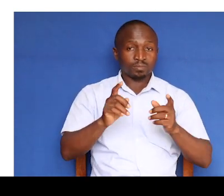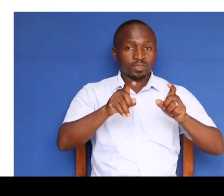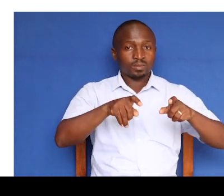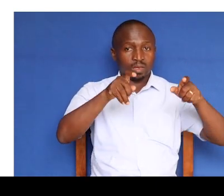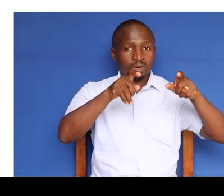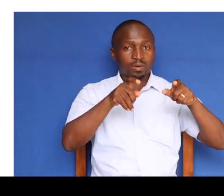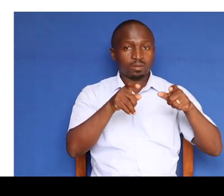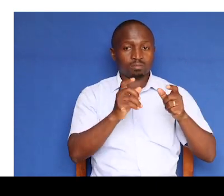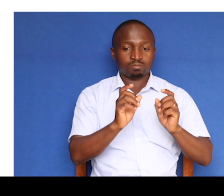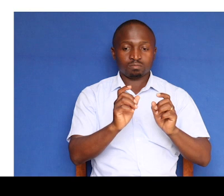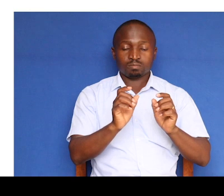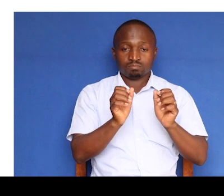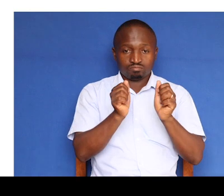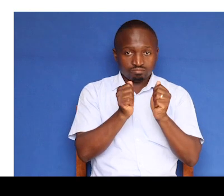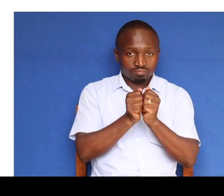10,